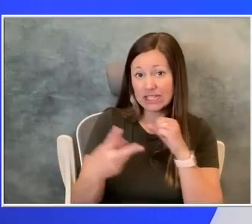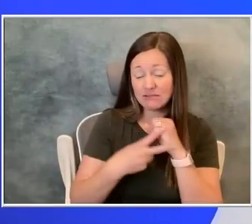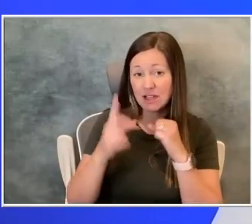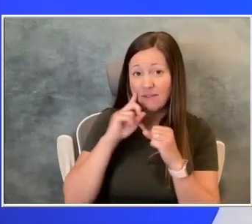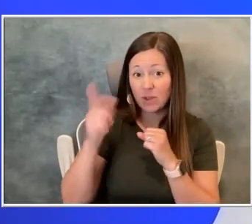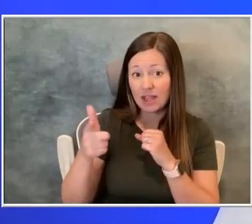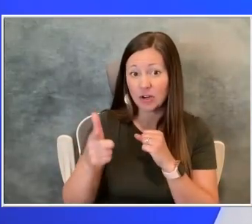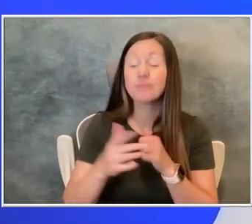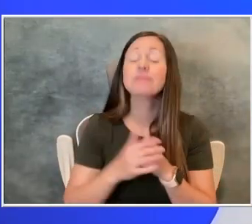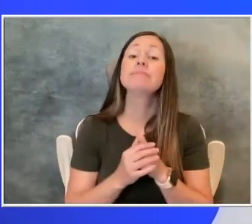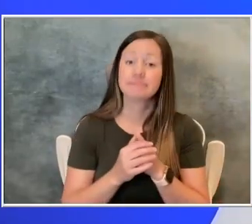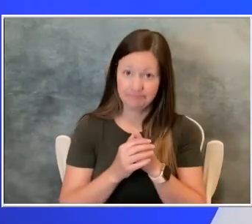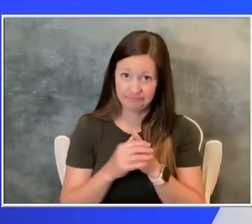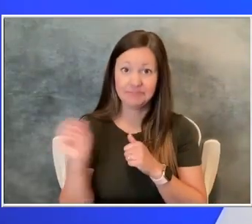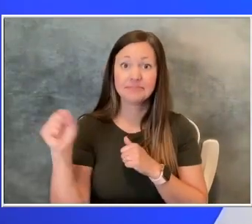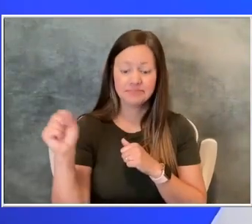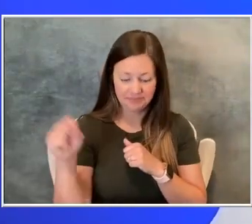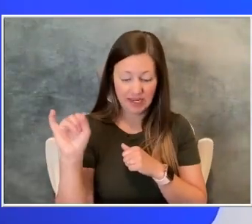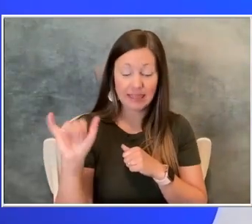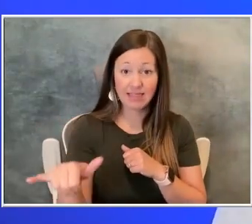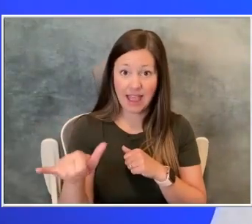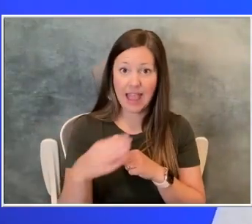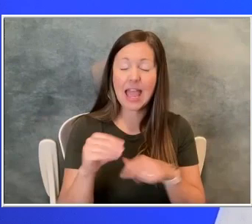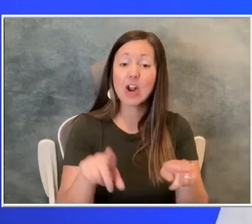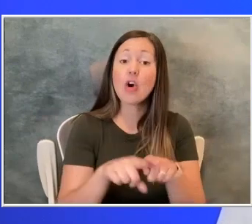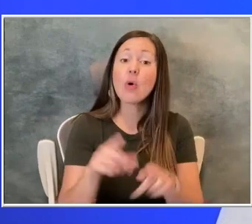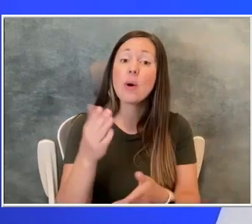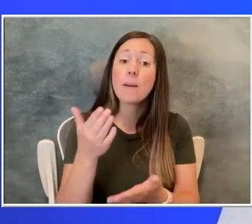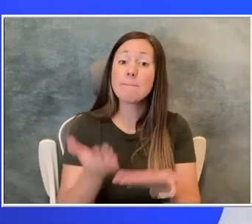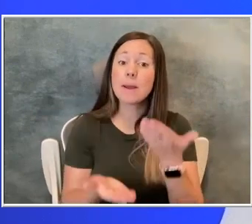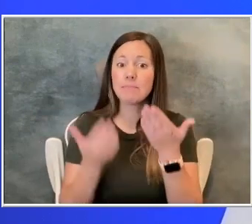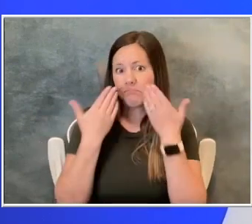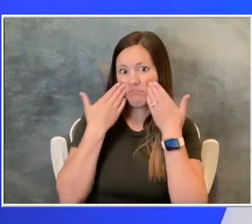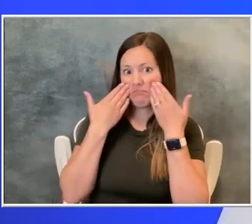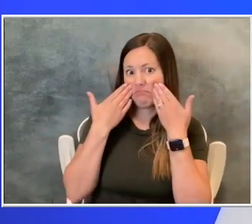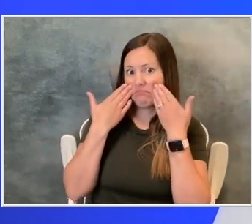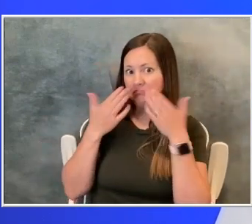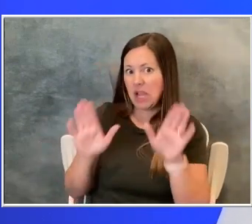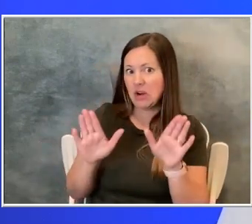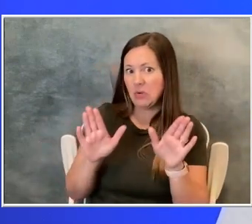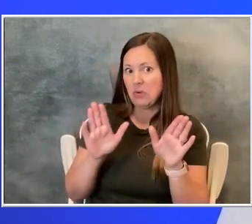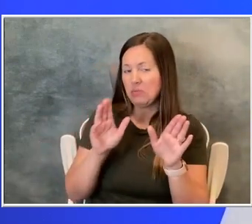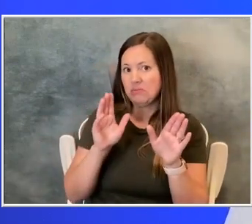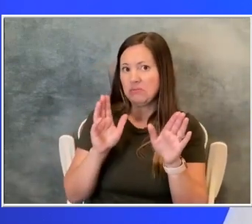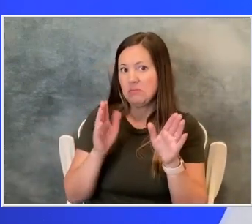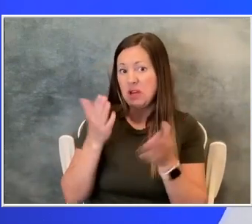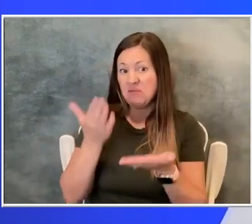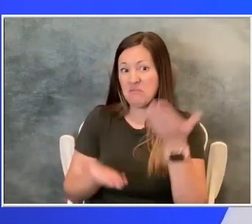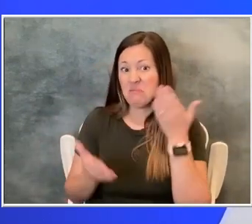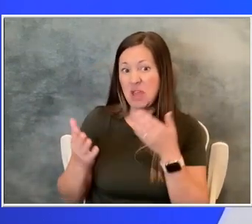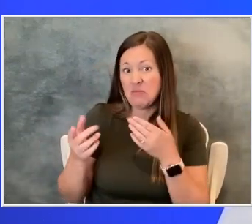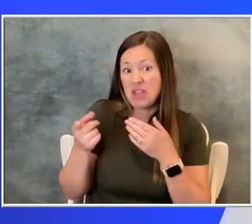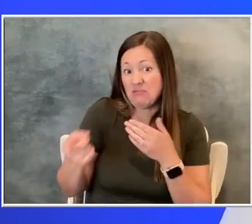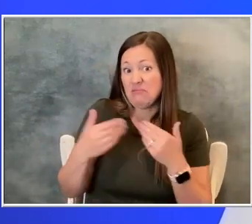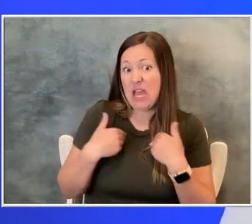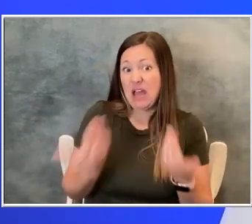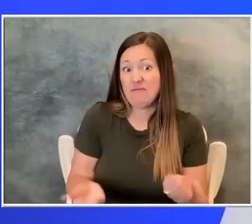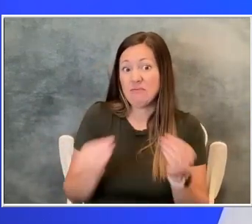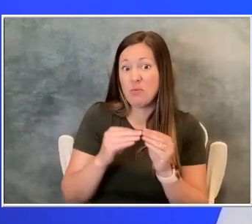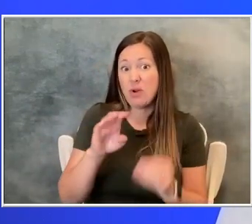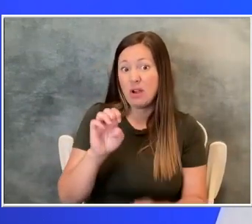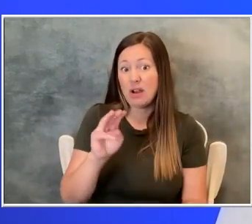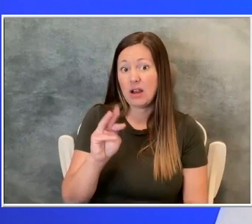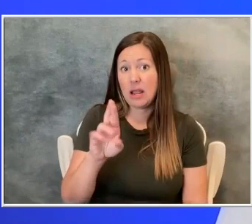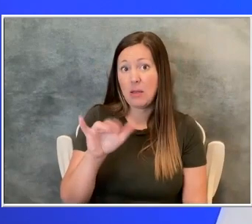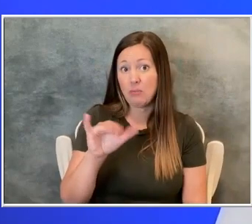Okay. Number two, they may have, and I don't know, I'm not going to publicize it, they may have more embryos. So they have one of the